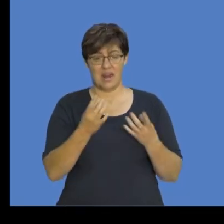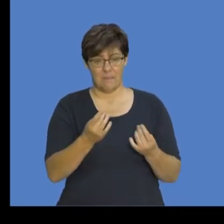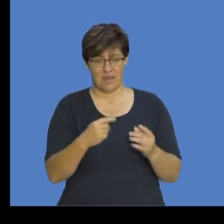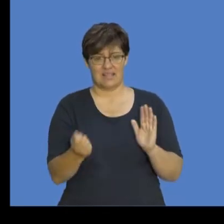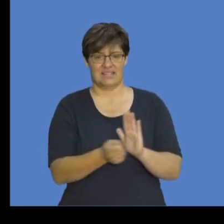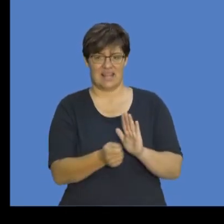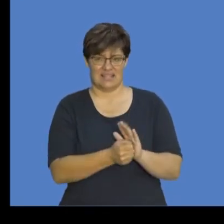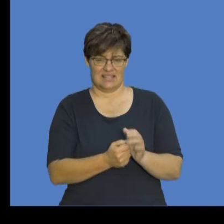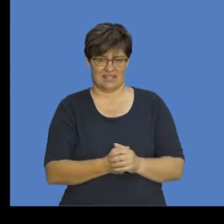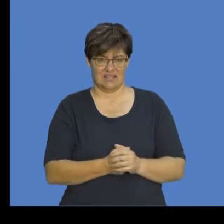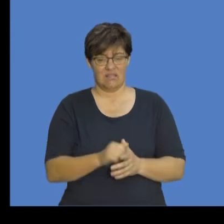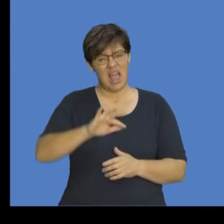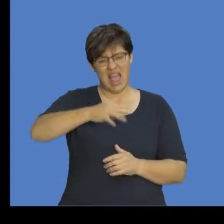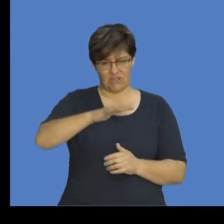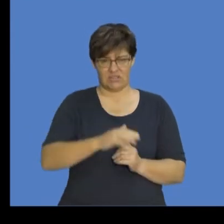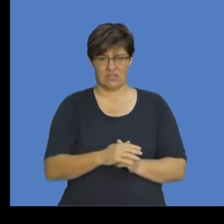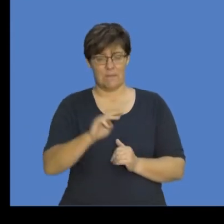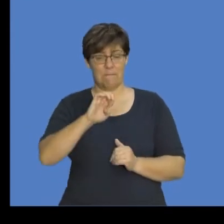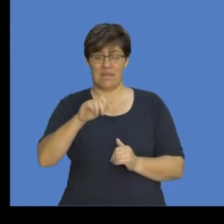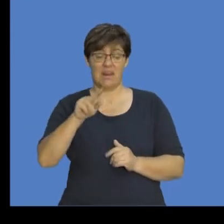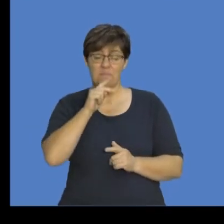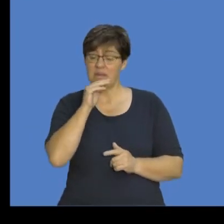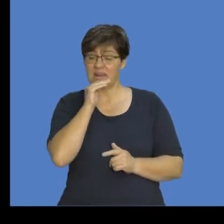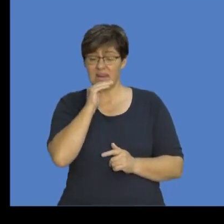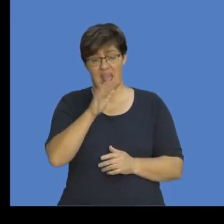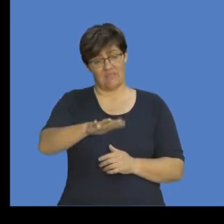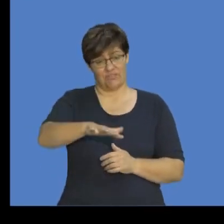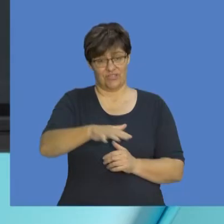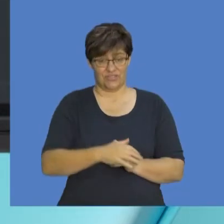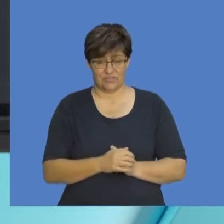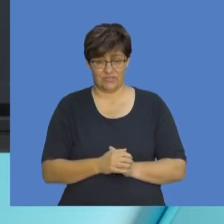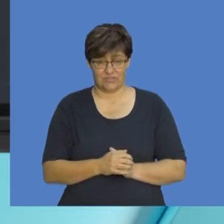day. So let's calculate the average. The mean is the average.